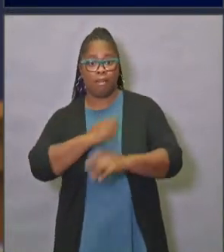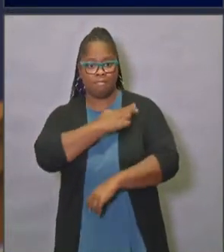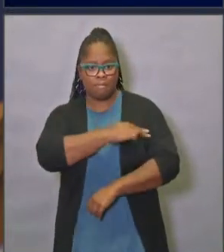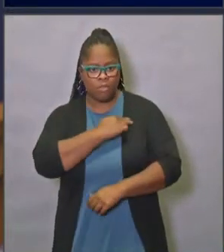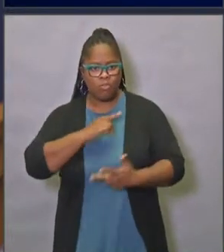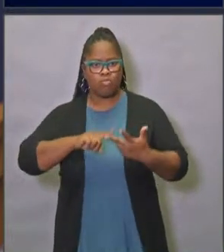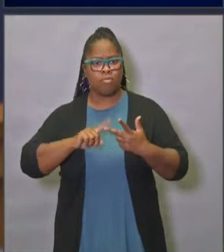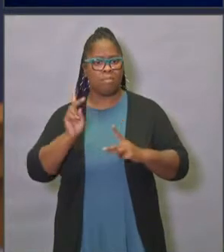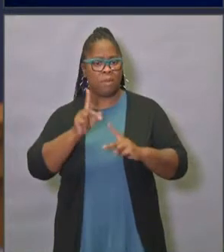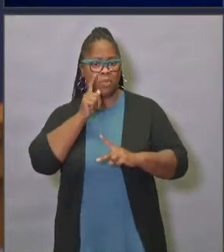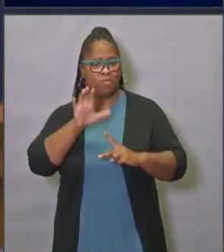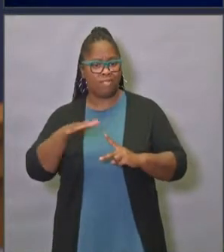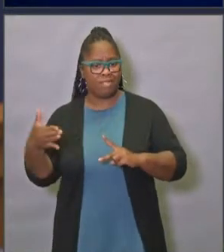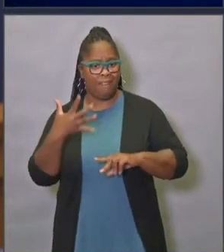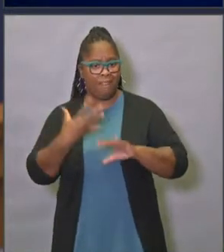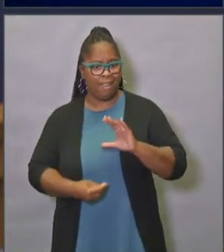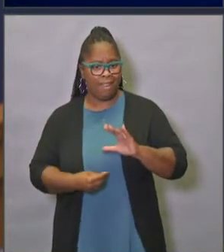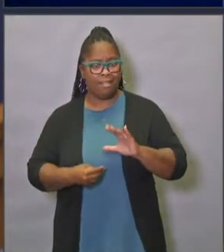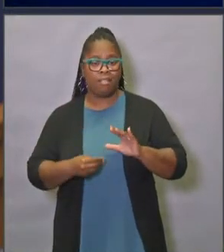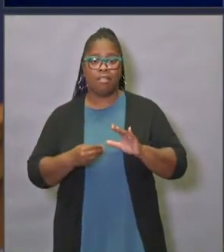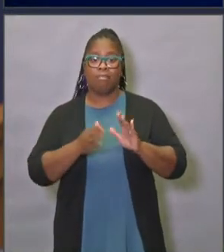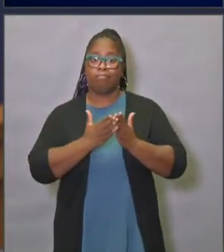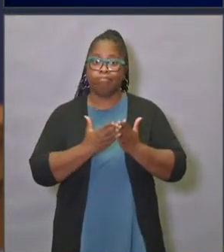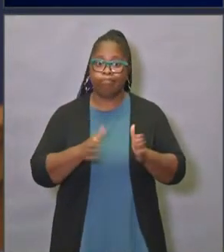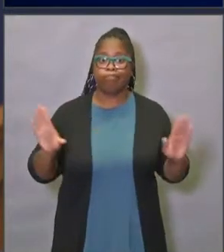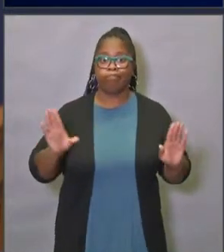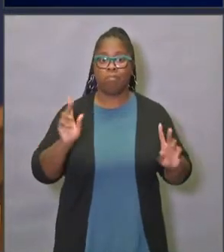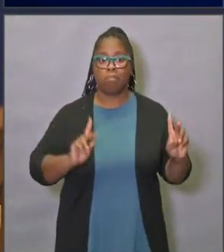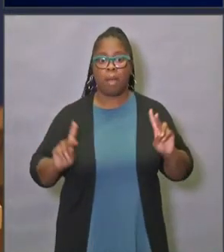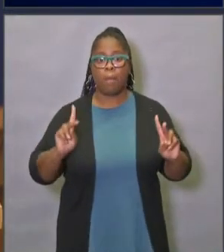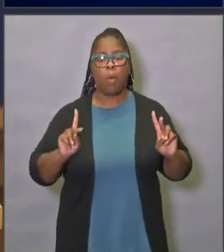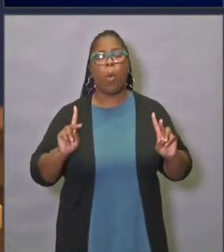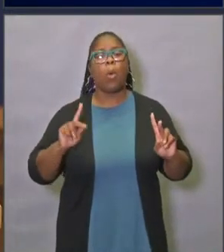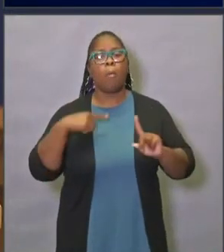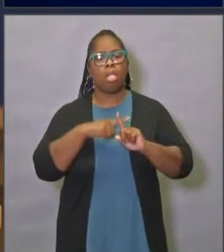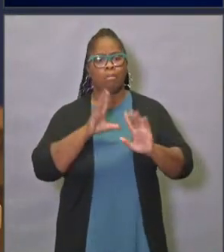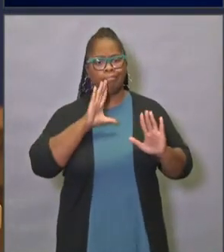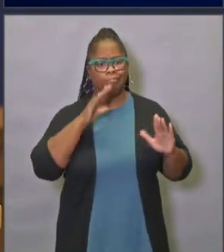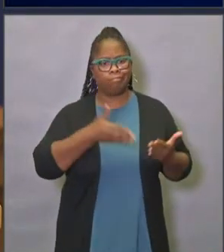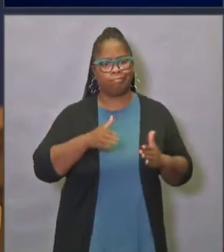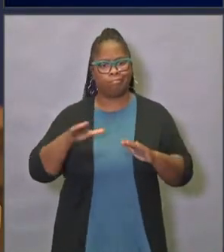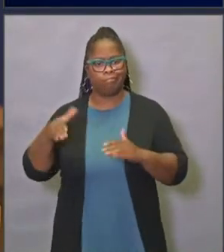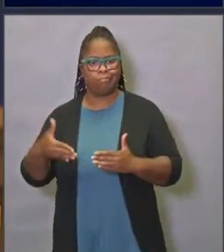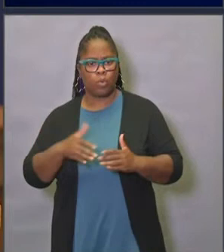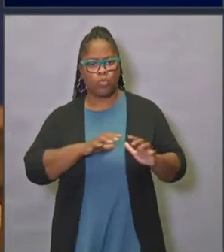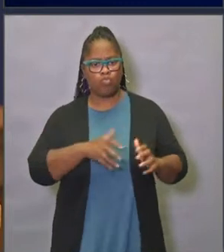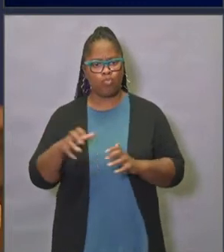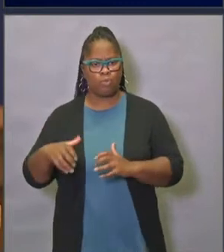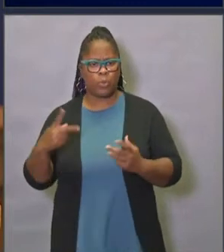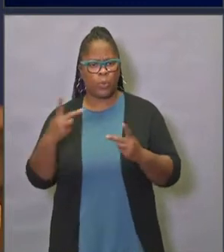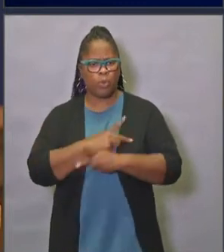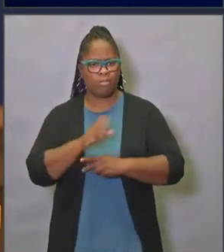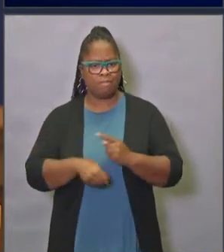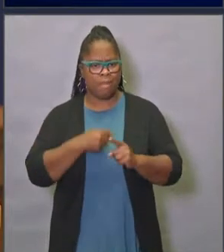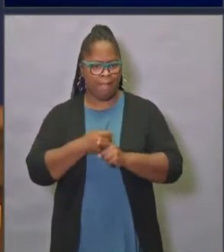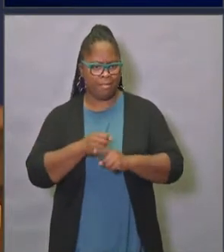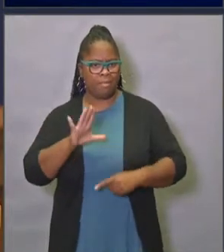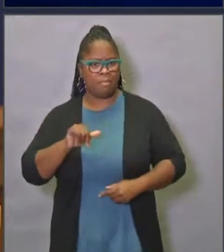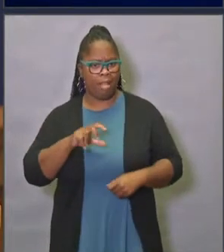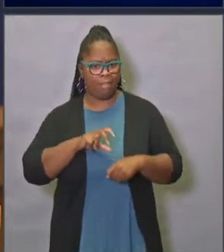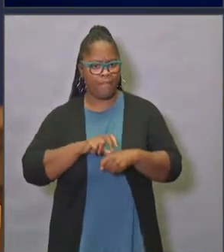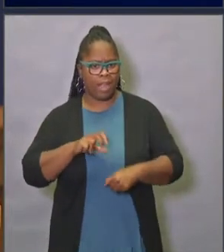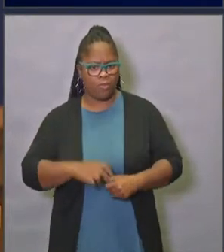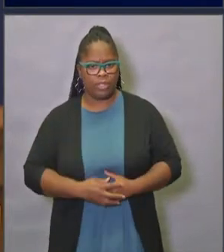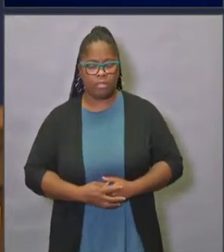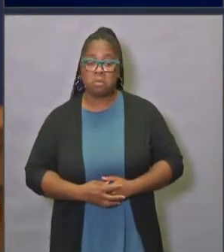the entire population and among those groups that are disproportionately impacted by the virus. We have